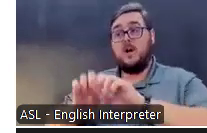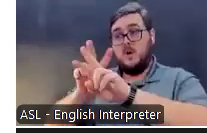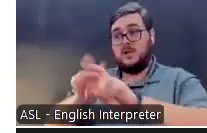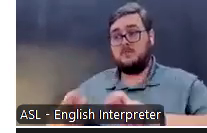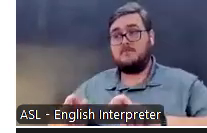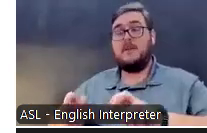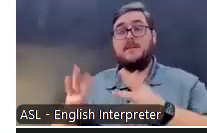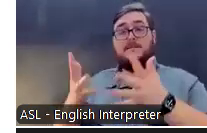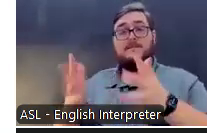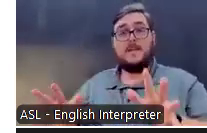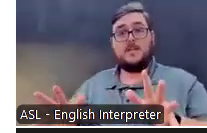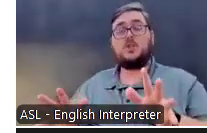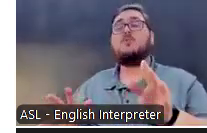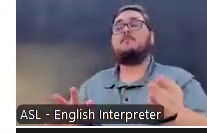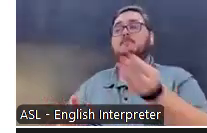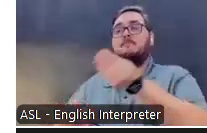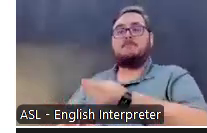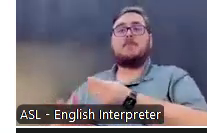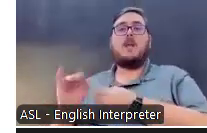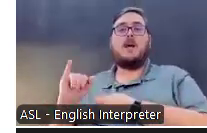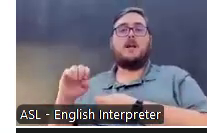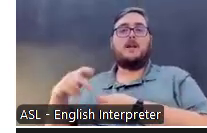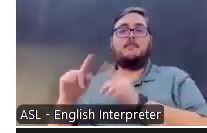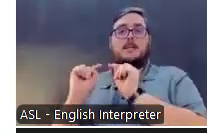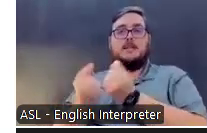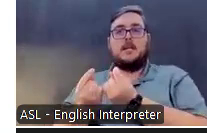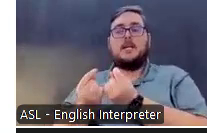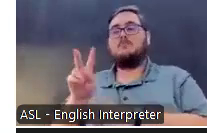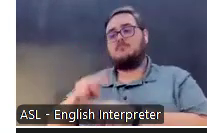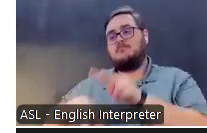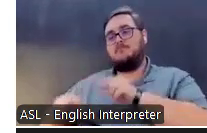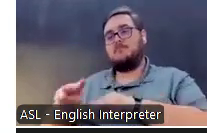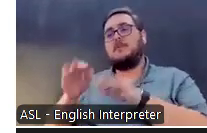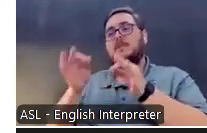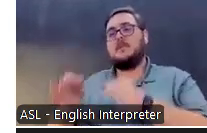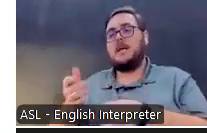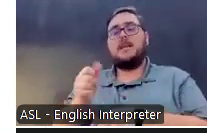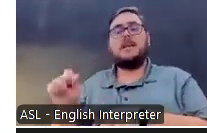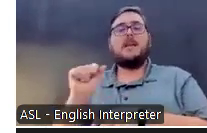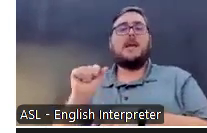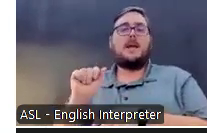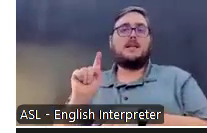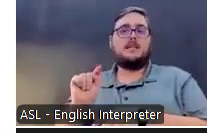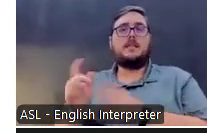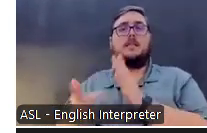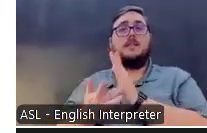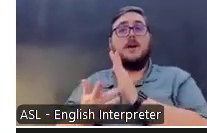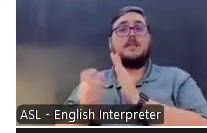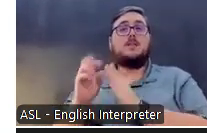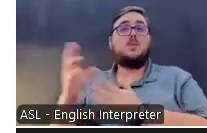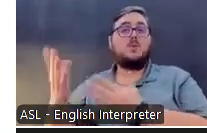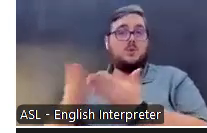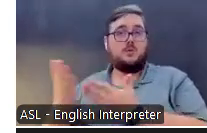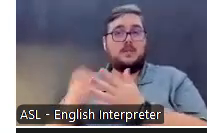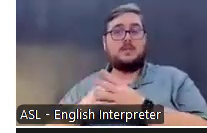team to determine any needed AT devices and/or any needed AT services. Keep in